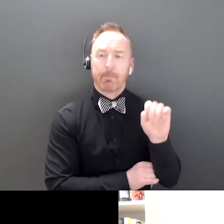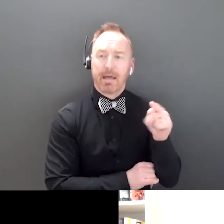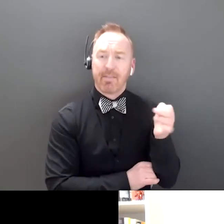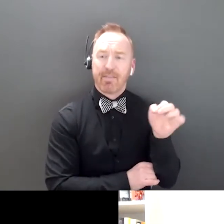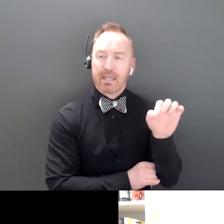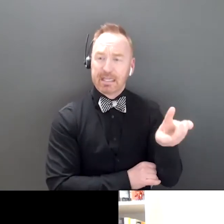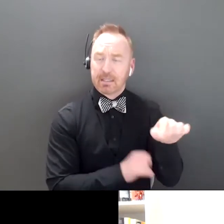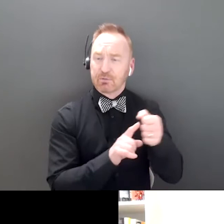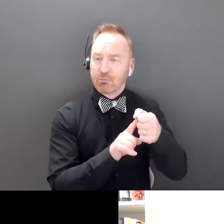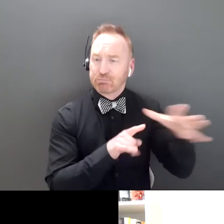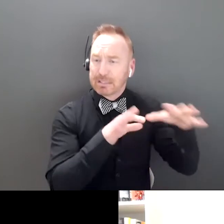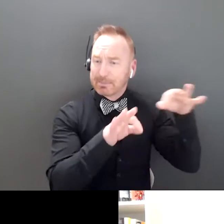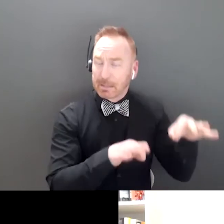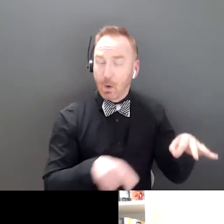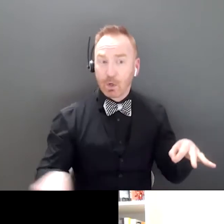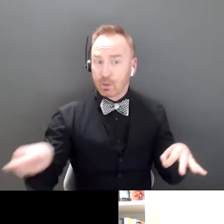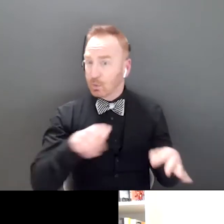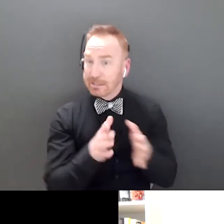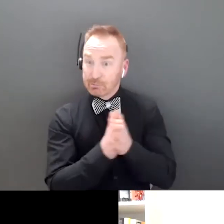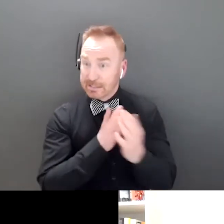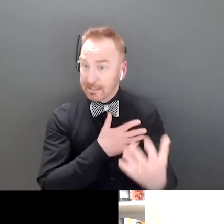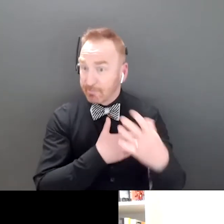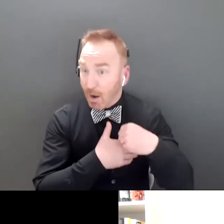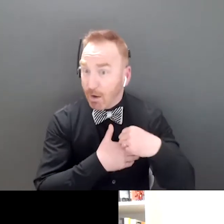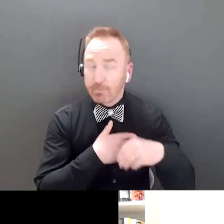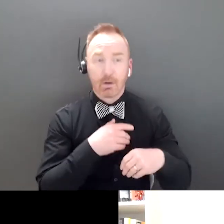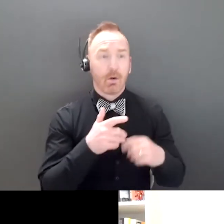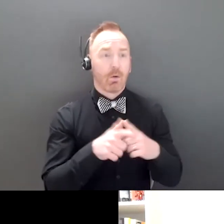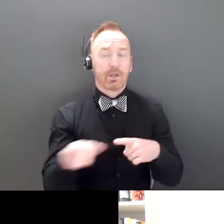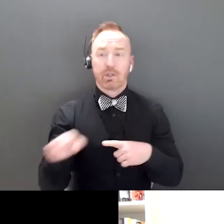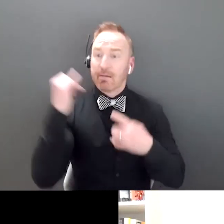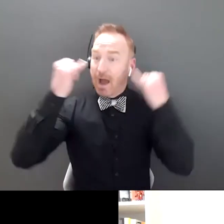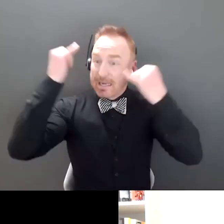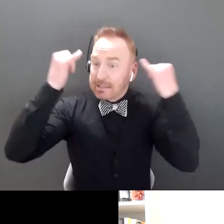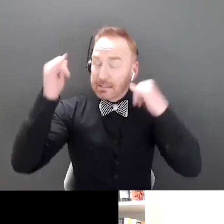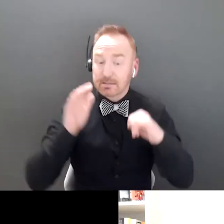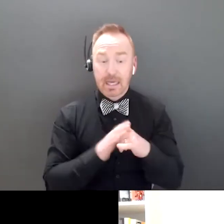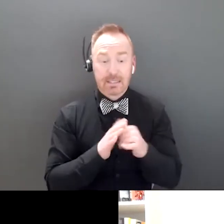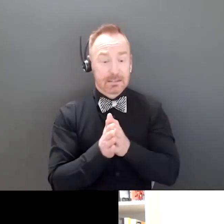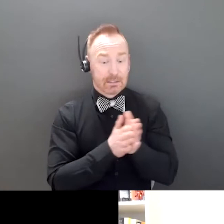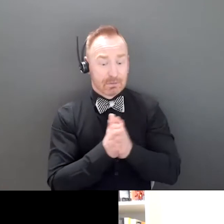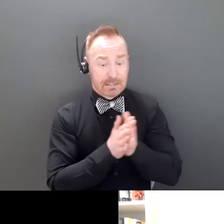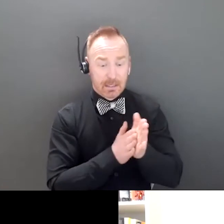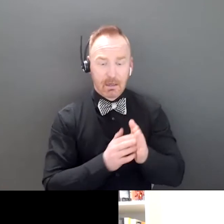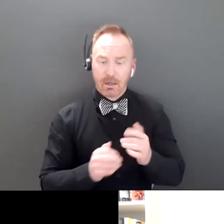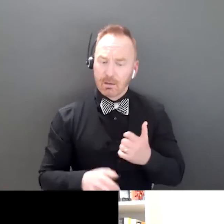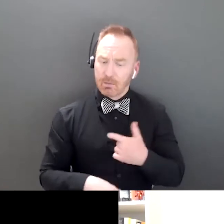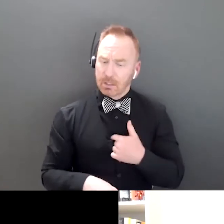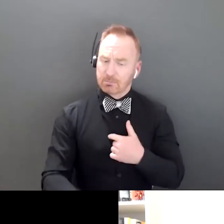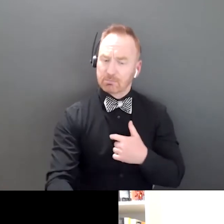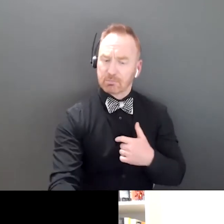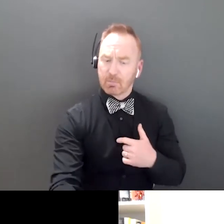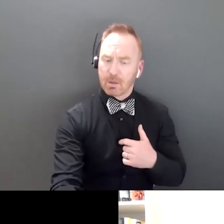any of these initiatives or you have ideas that you think could be interesting to pursue, we're always open to pursuing new innovative